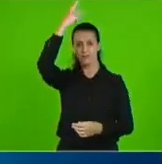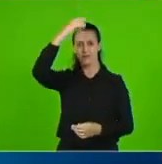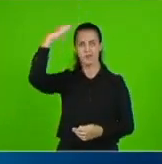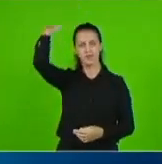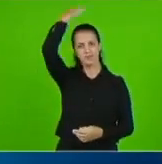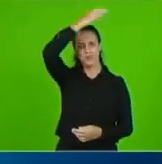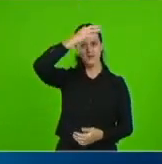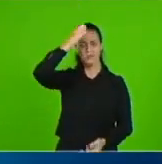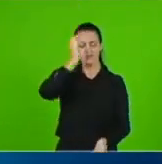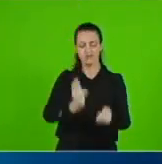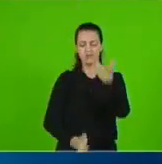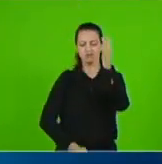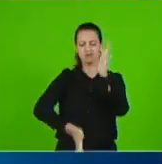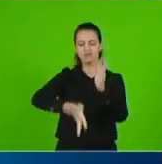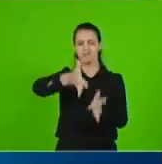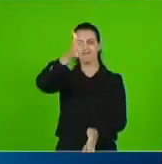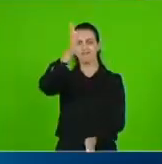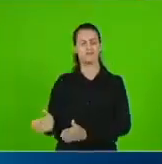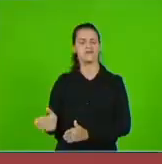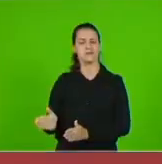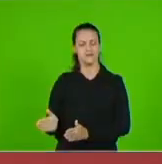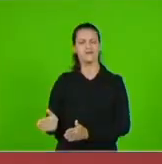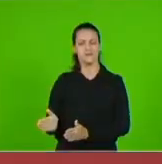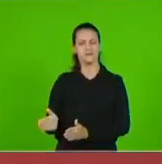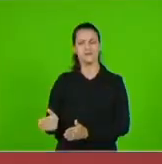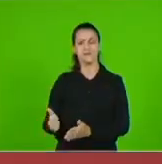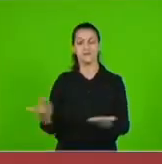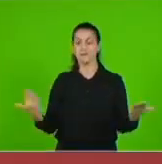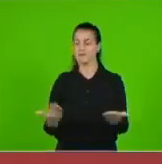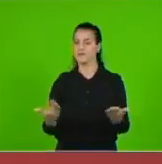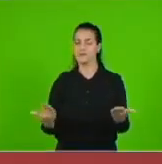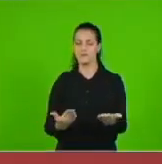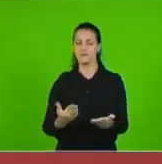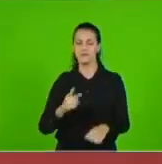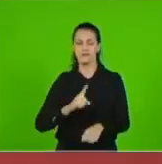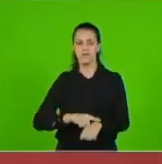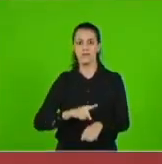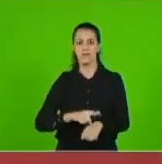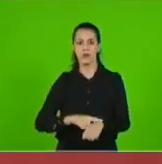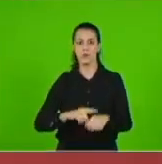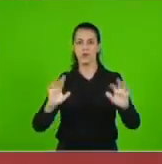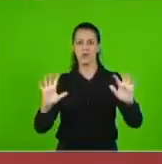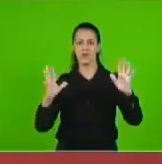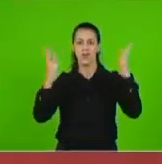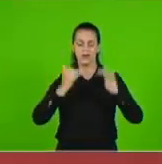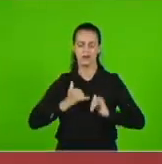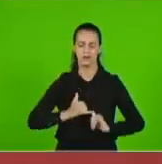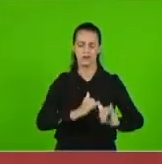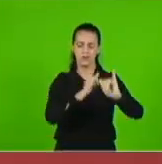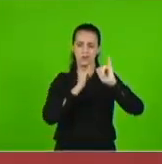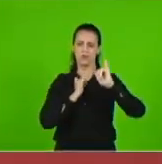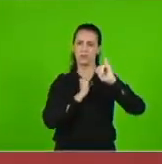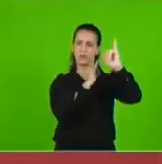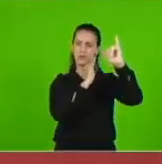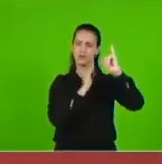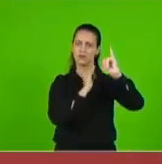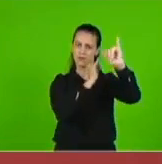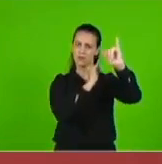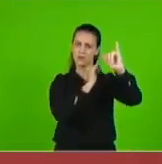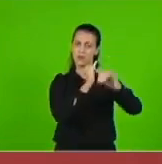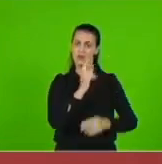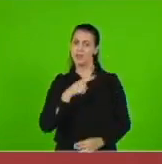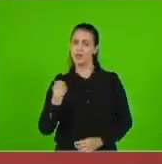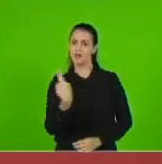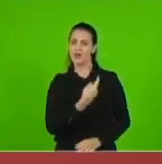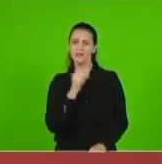the first feast, Jesus is the resurrection. And in this moment, the Feast of the